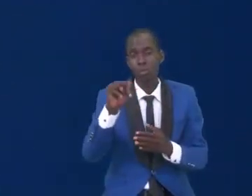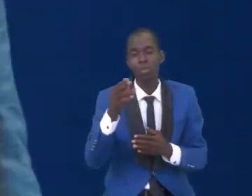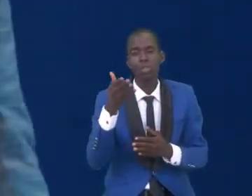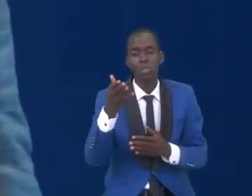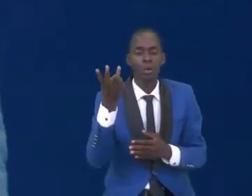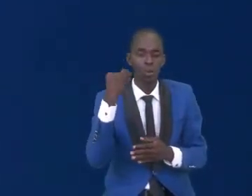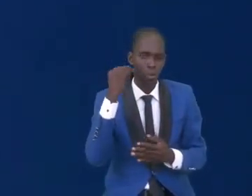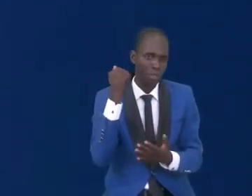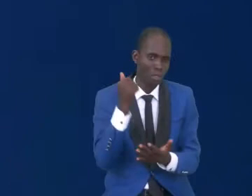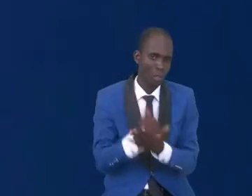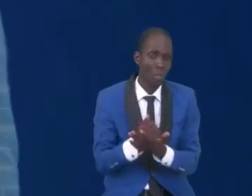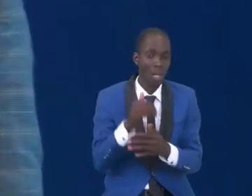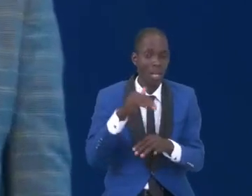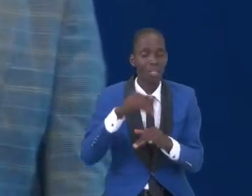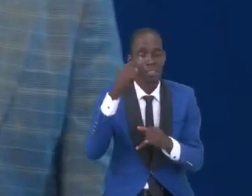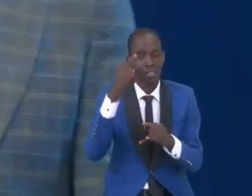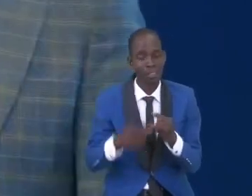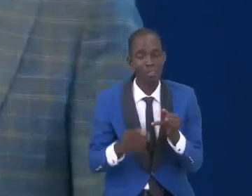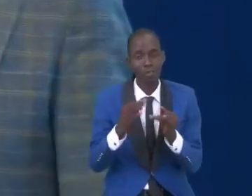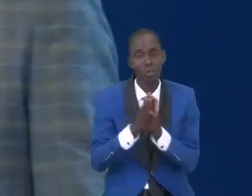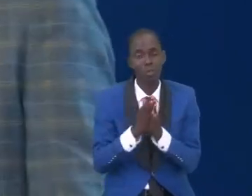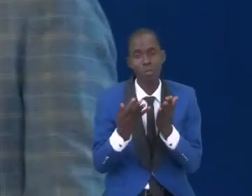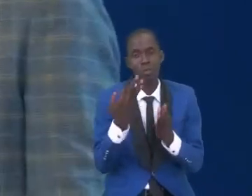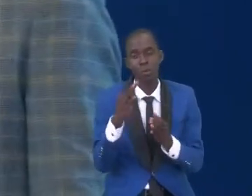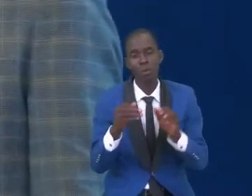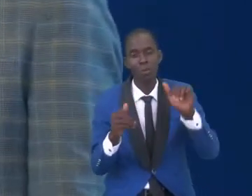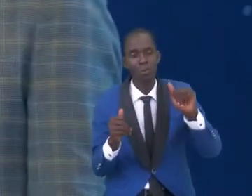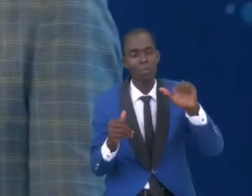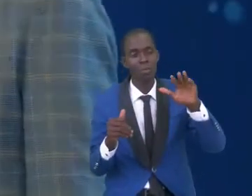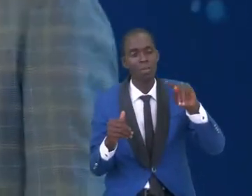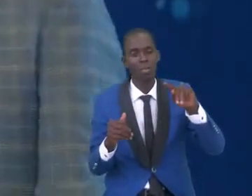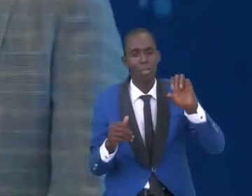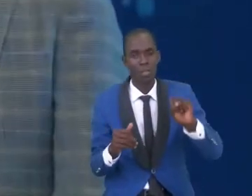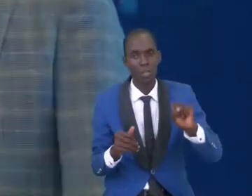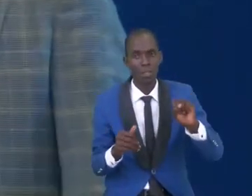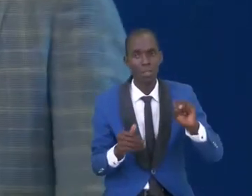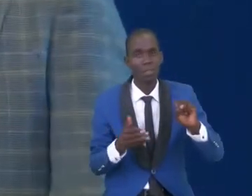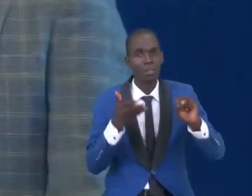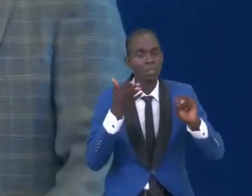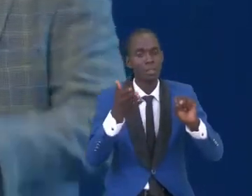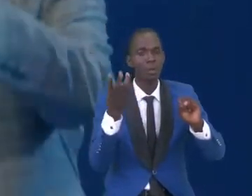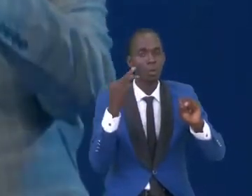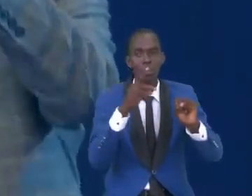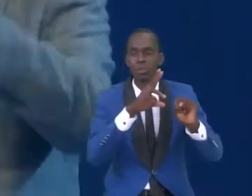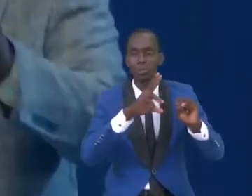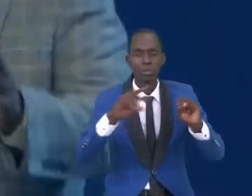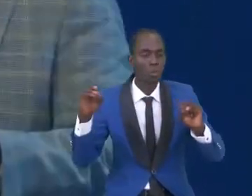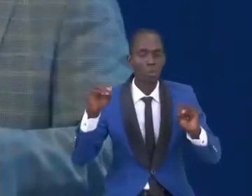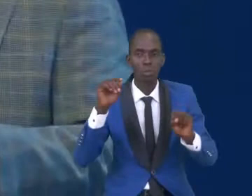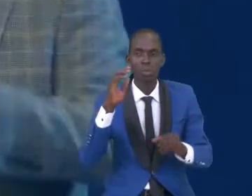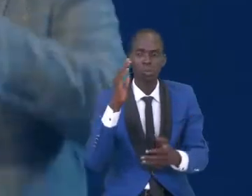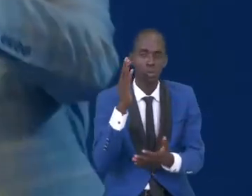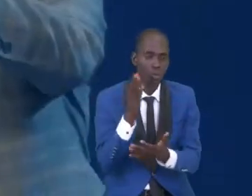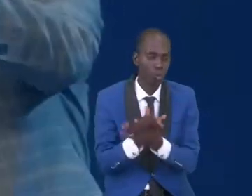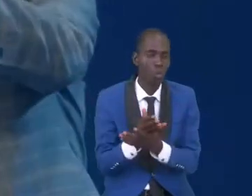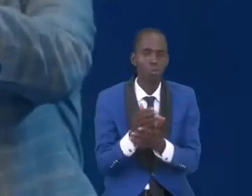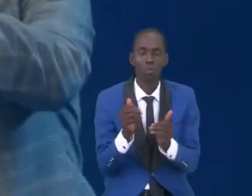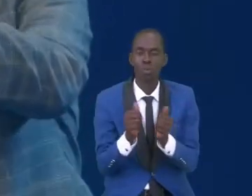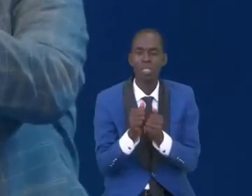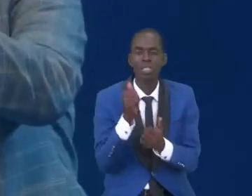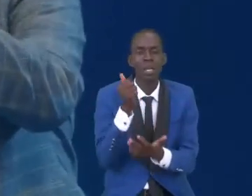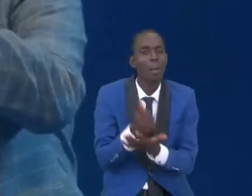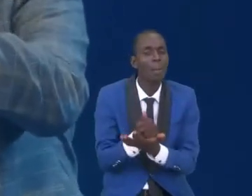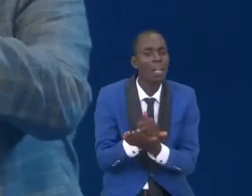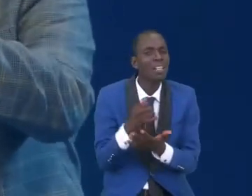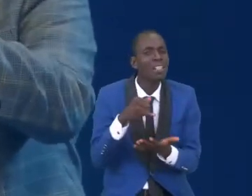the end of the Acts of the Apostles, there's no full stop with amen. It